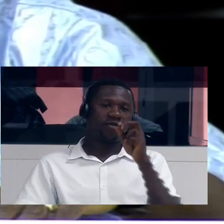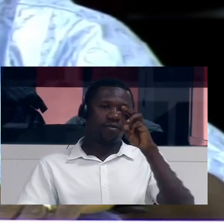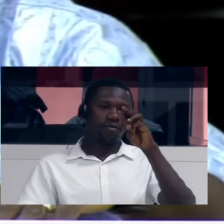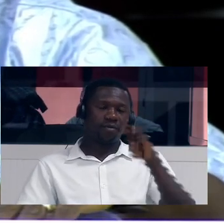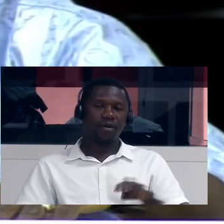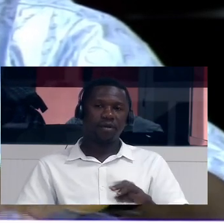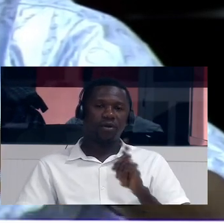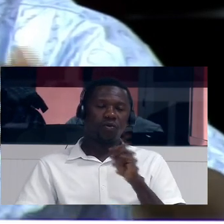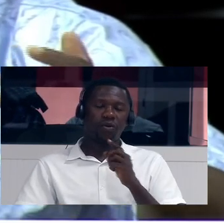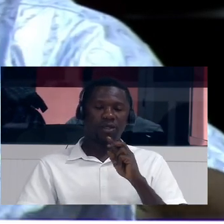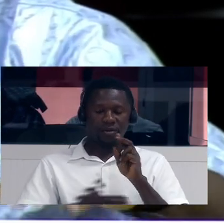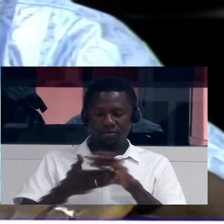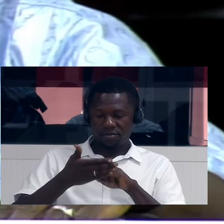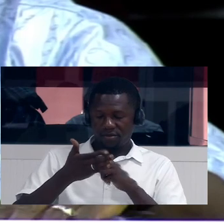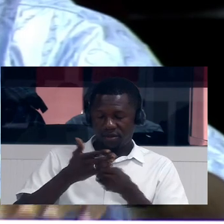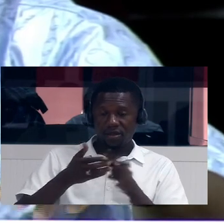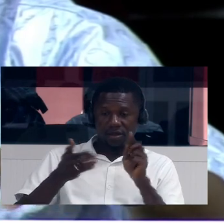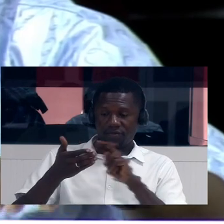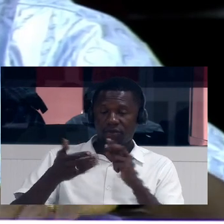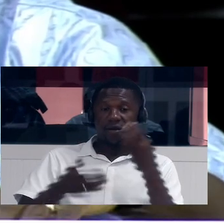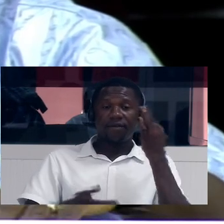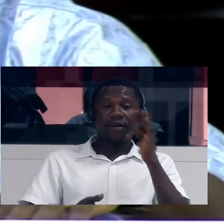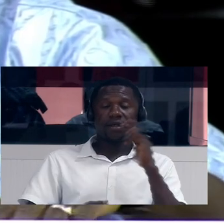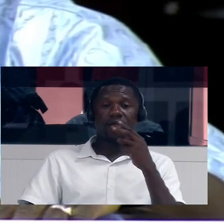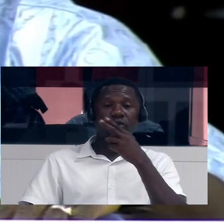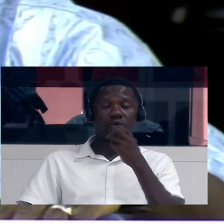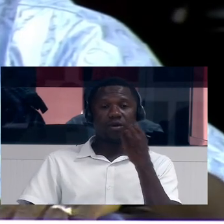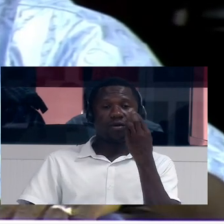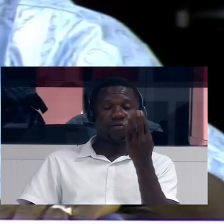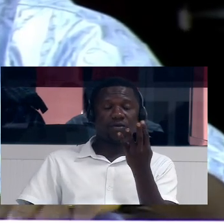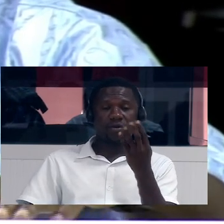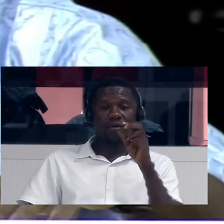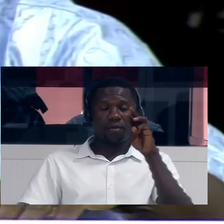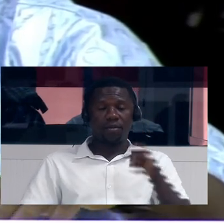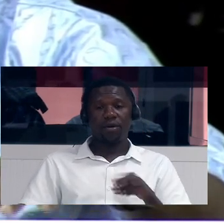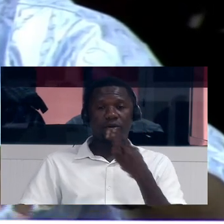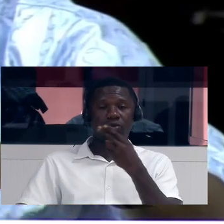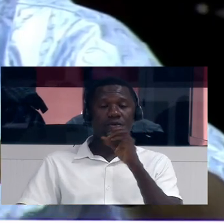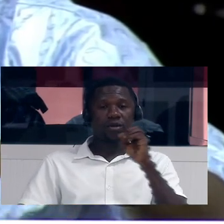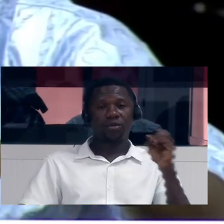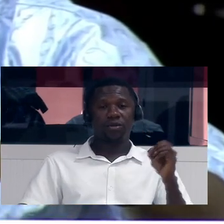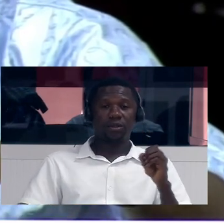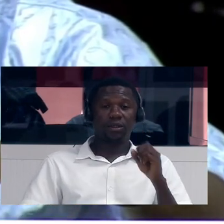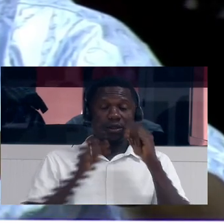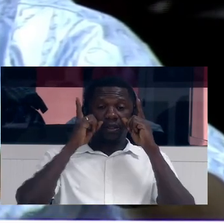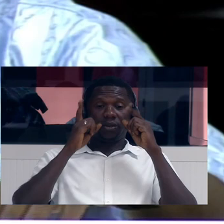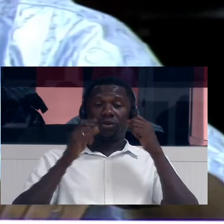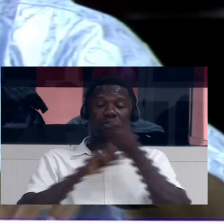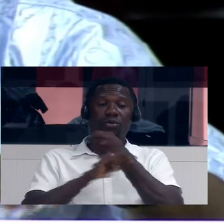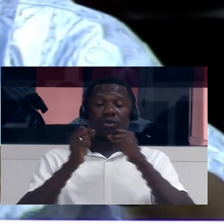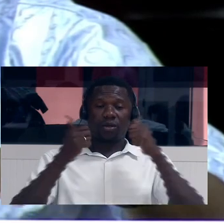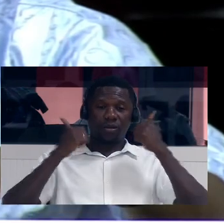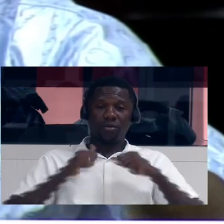what the account says, that I quote, Friday the 24th March 2000, a strange situation happened. Because